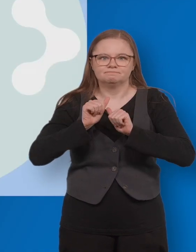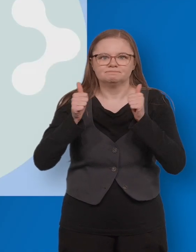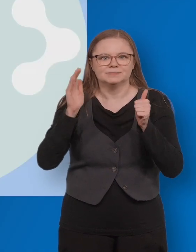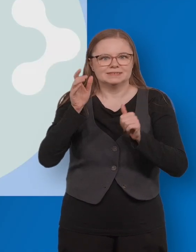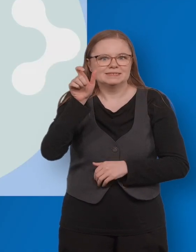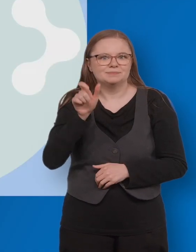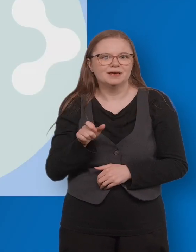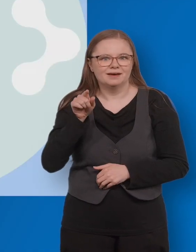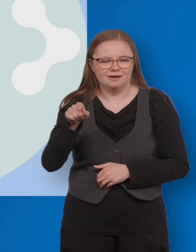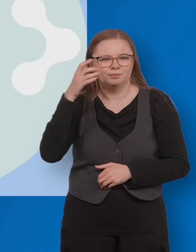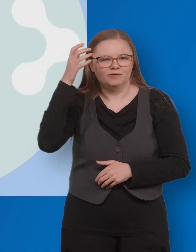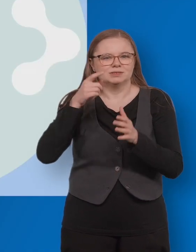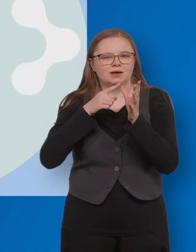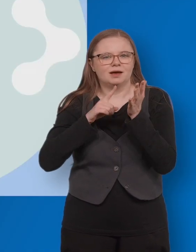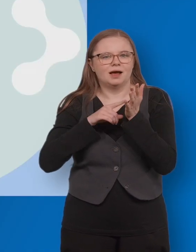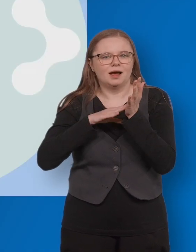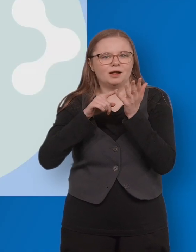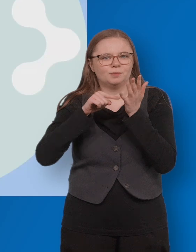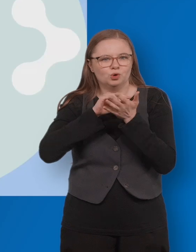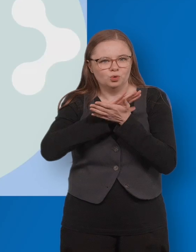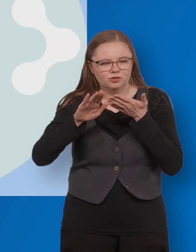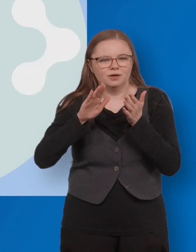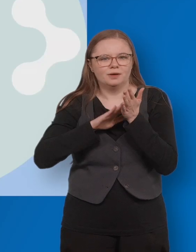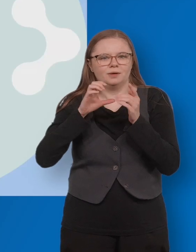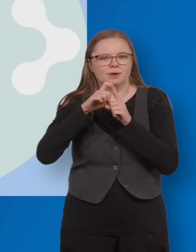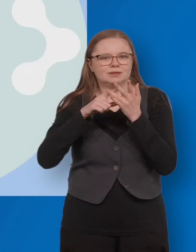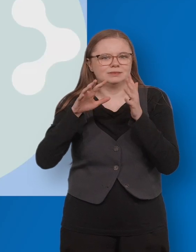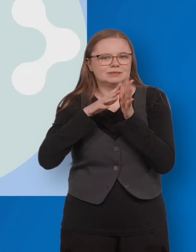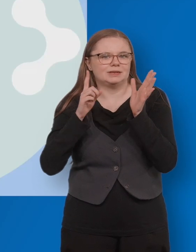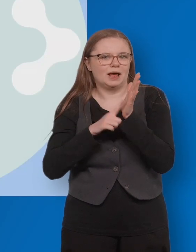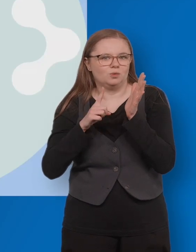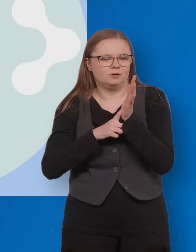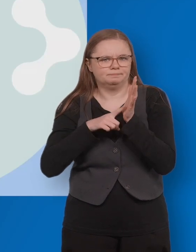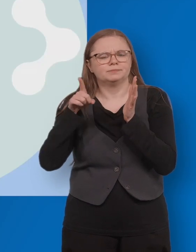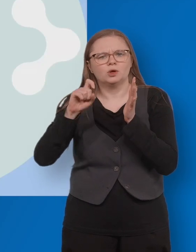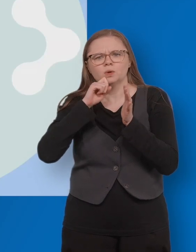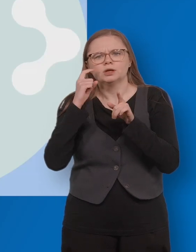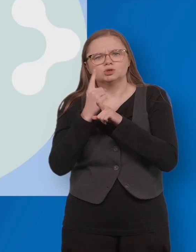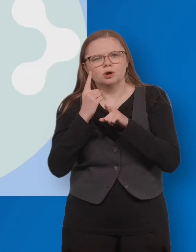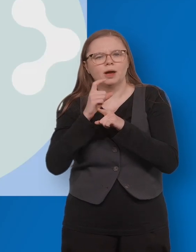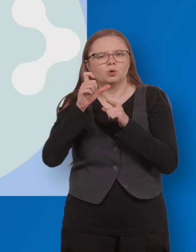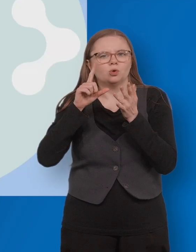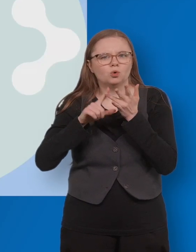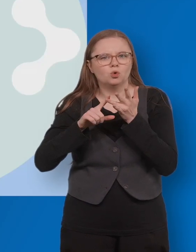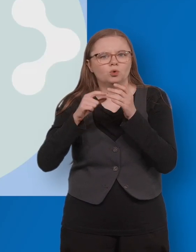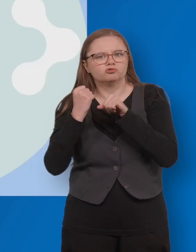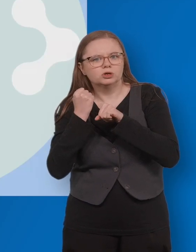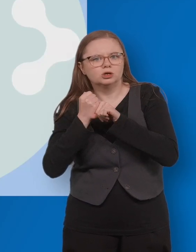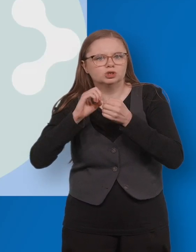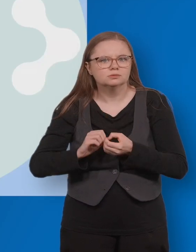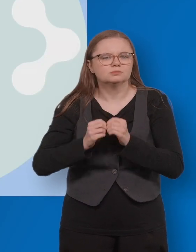speaker, Professor Almuth McDowall, who will be talking to us about the co-production in the context